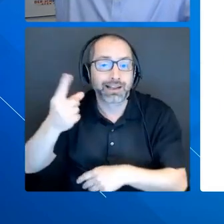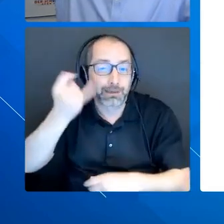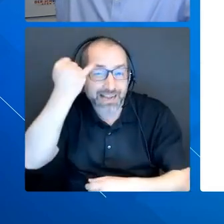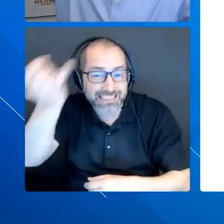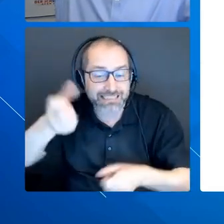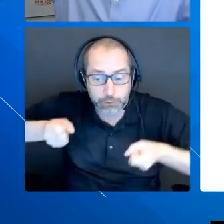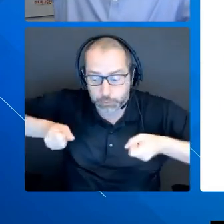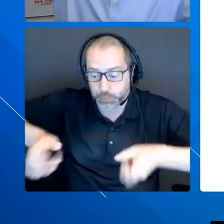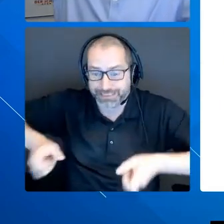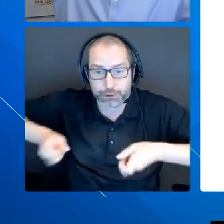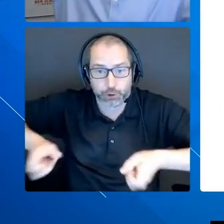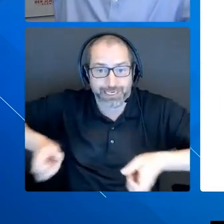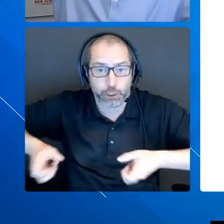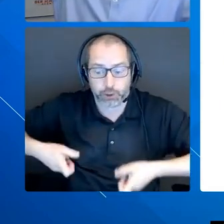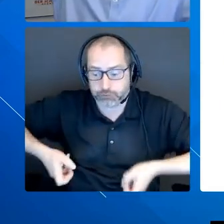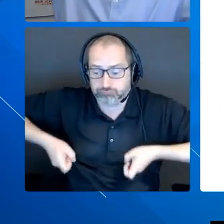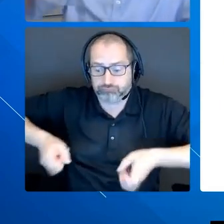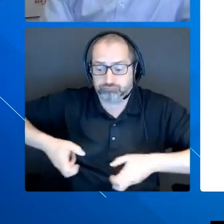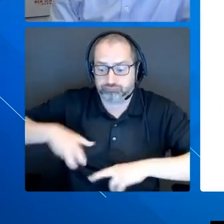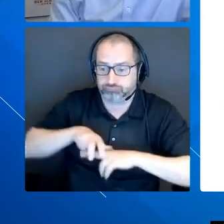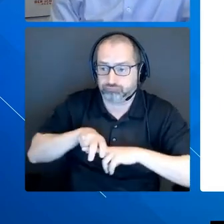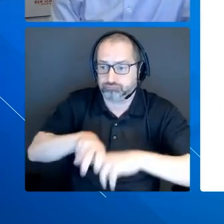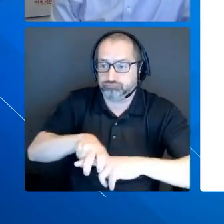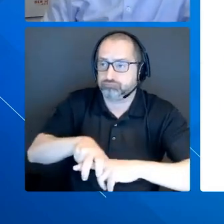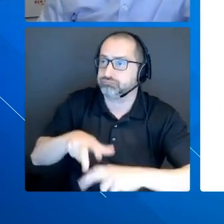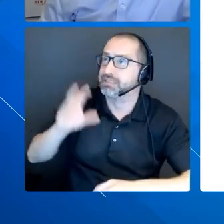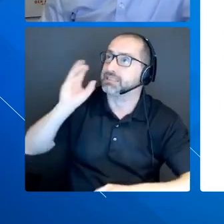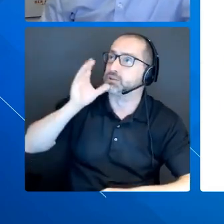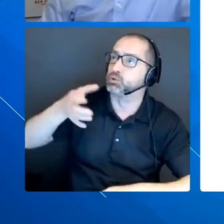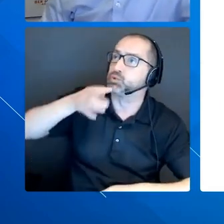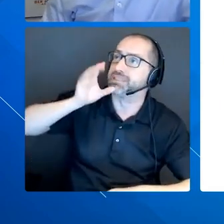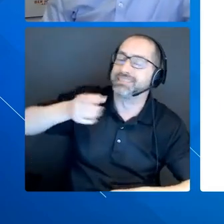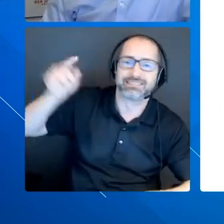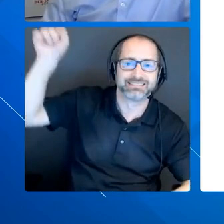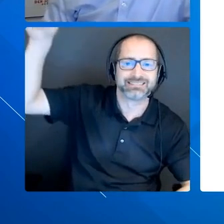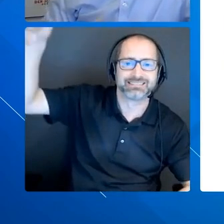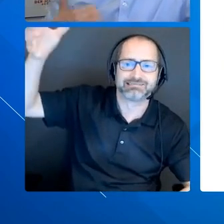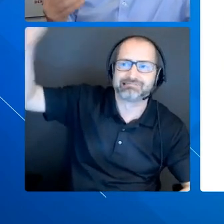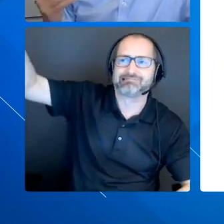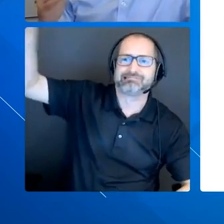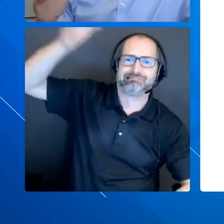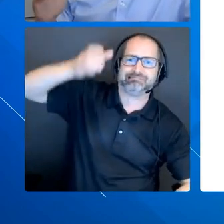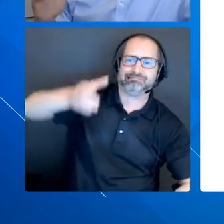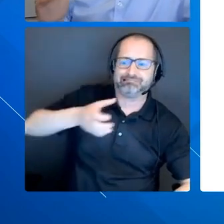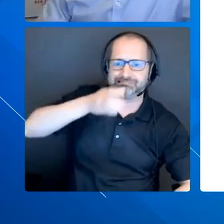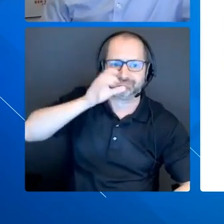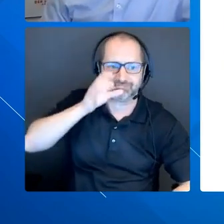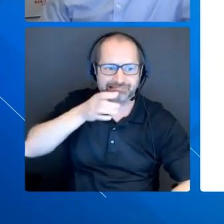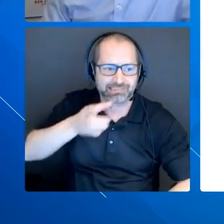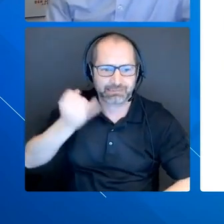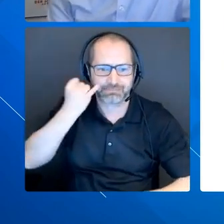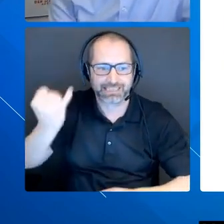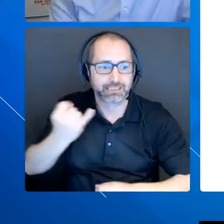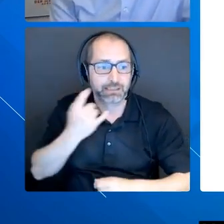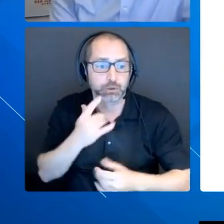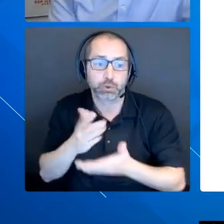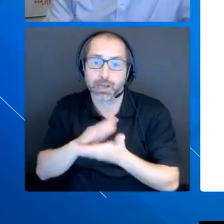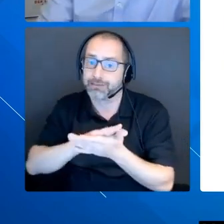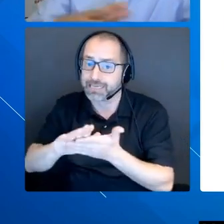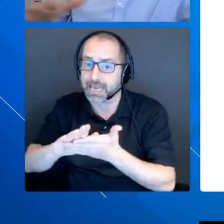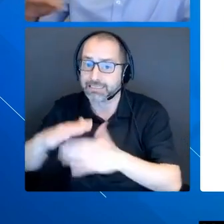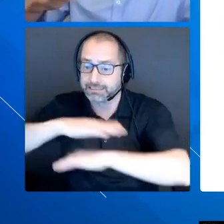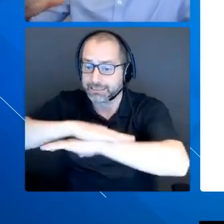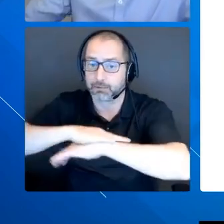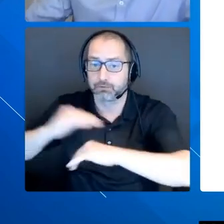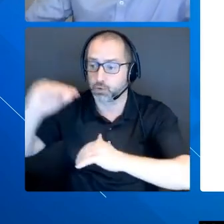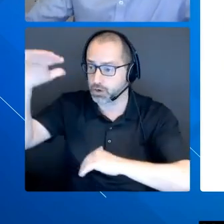I'm using my hands here, but their drinks are going to be up above their heads. So I found these nice adjustable ones. That's an option. You can also have